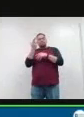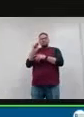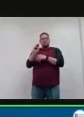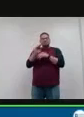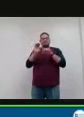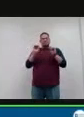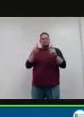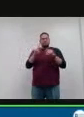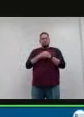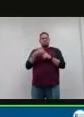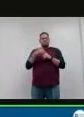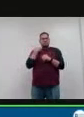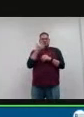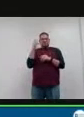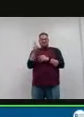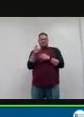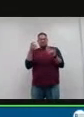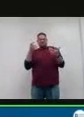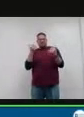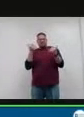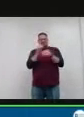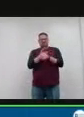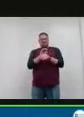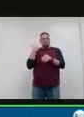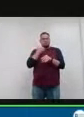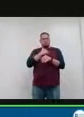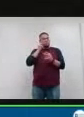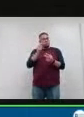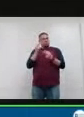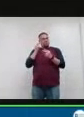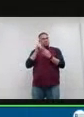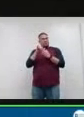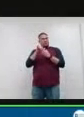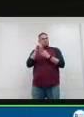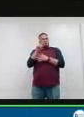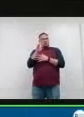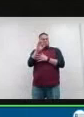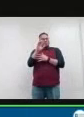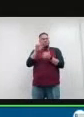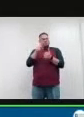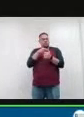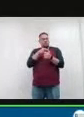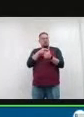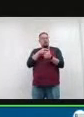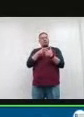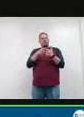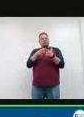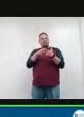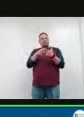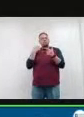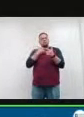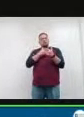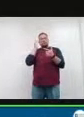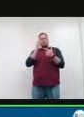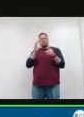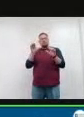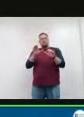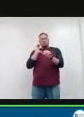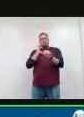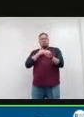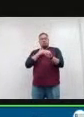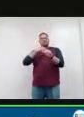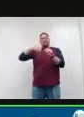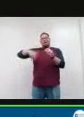okay, so what do we got to get done tonight? So we're going to review that document first. And then we are going to do our